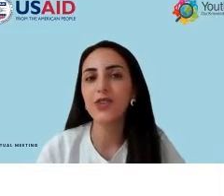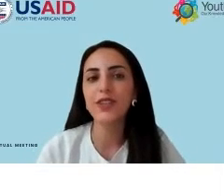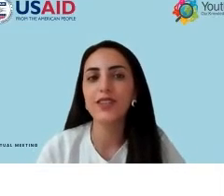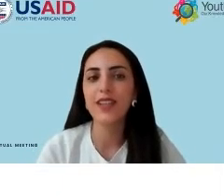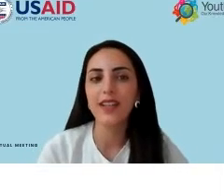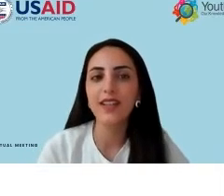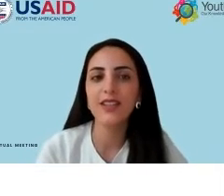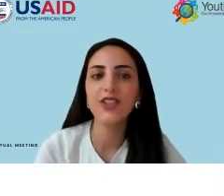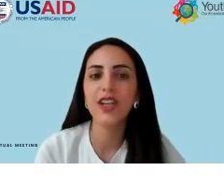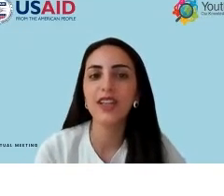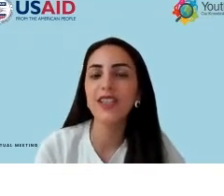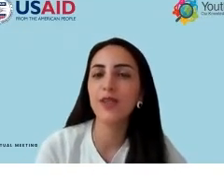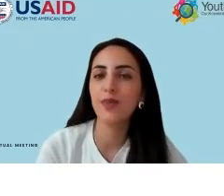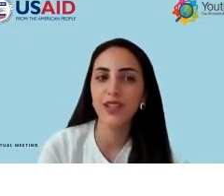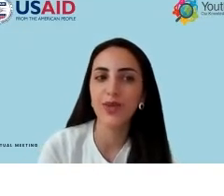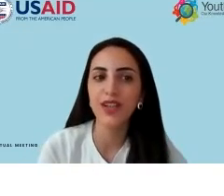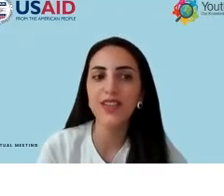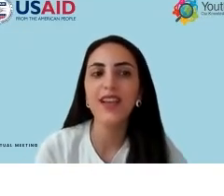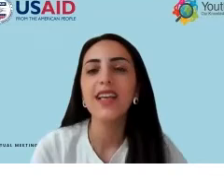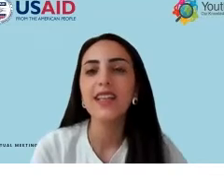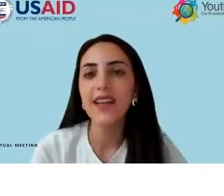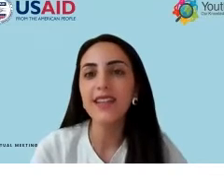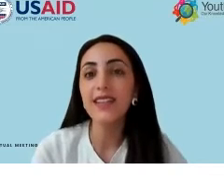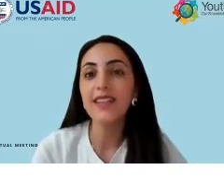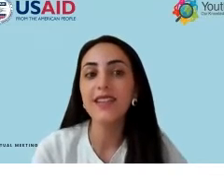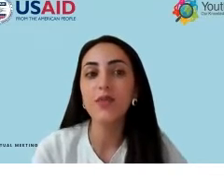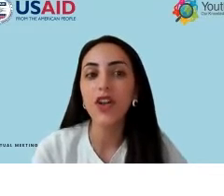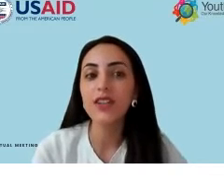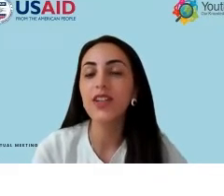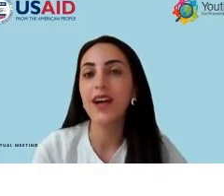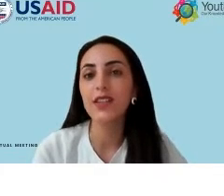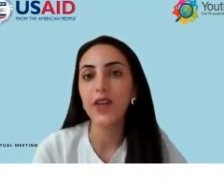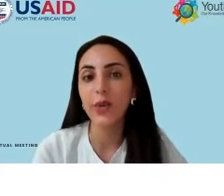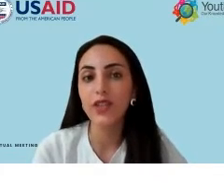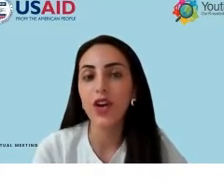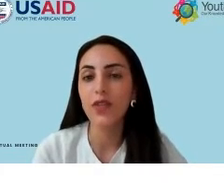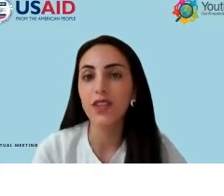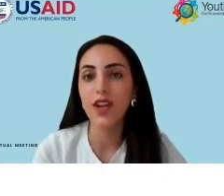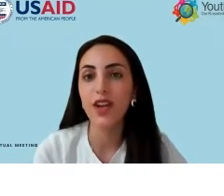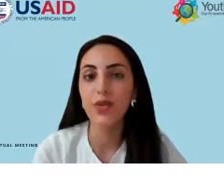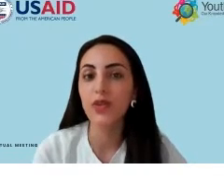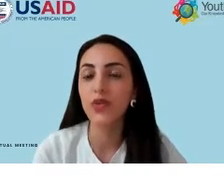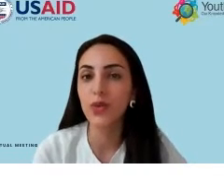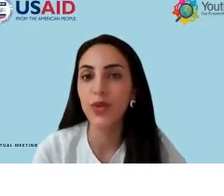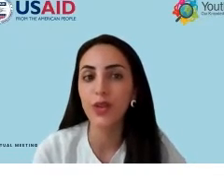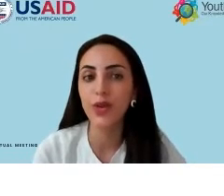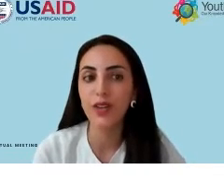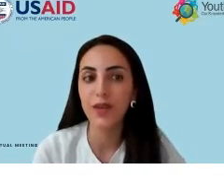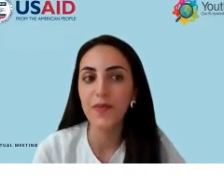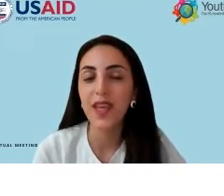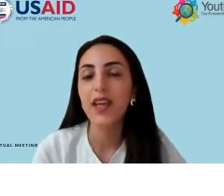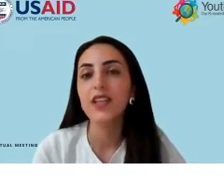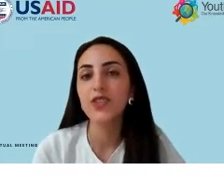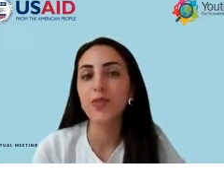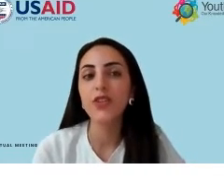to turn it over to Dennis to share his experience with us. Dennis is the Monitoring and Evaluation Officer at Thrive Gulu in